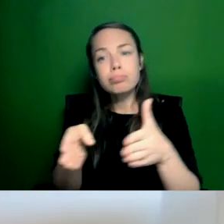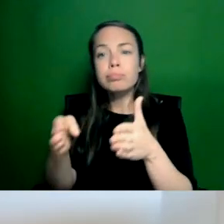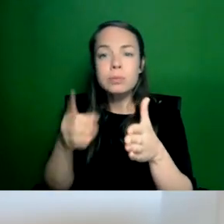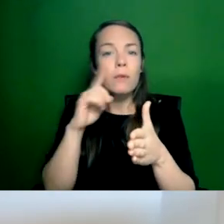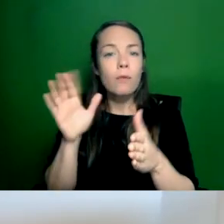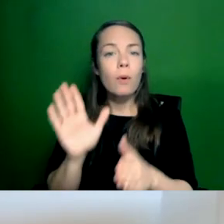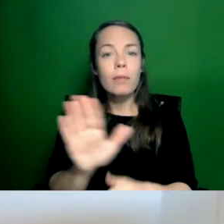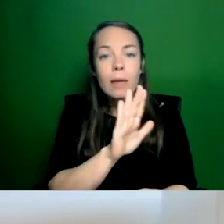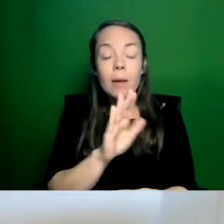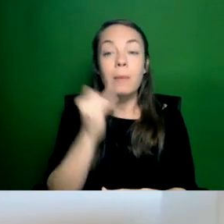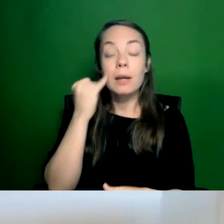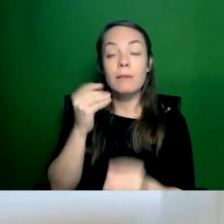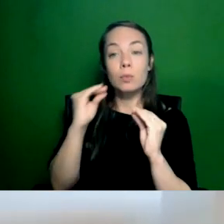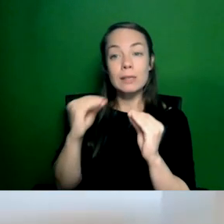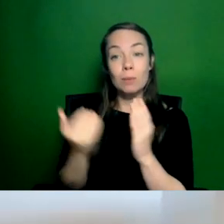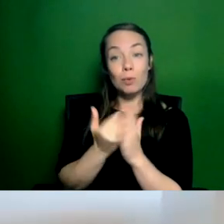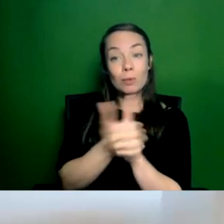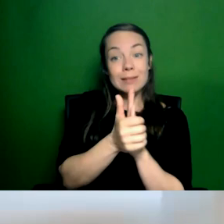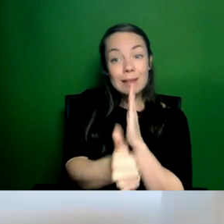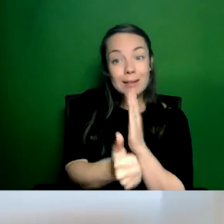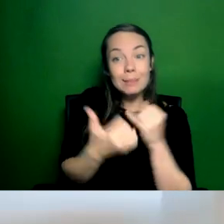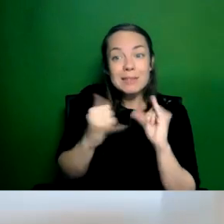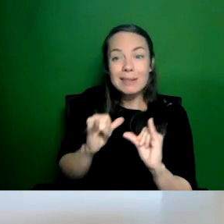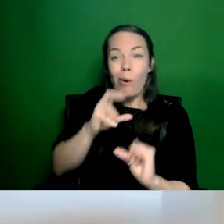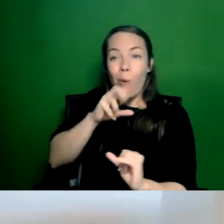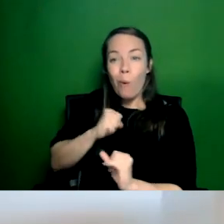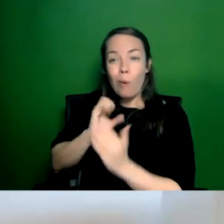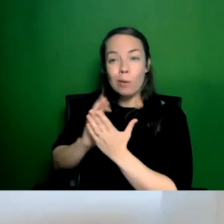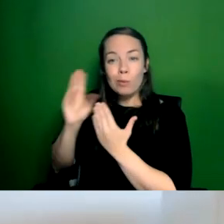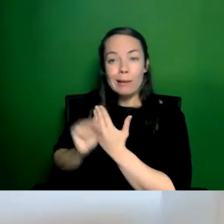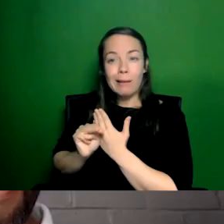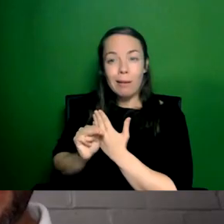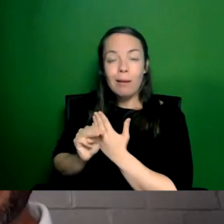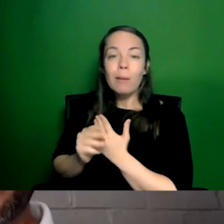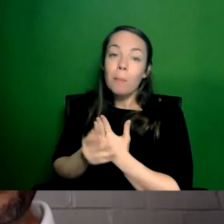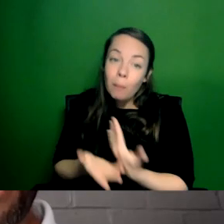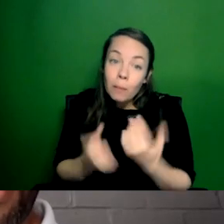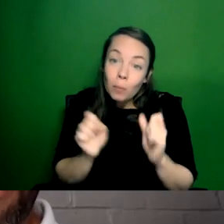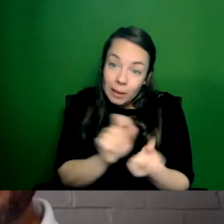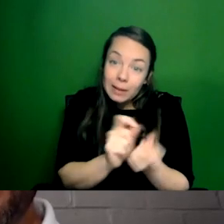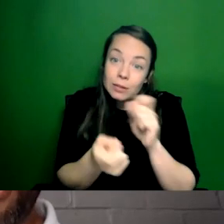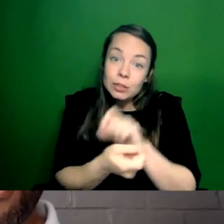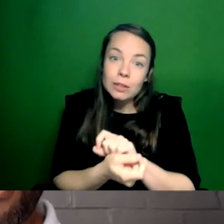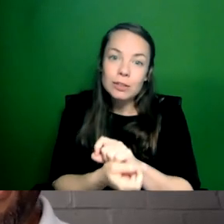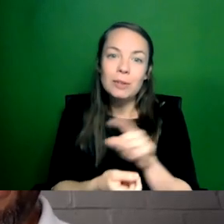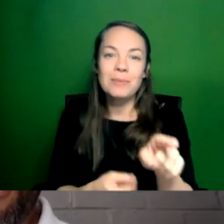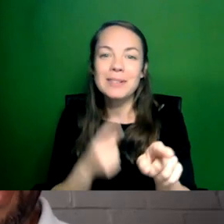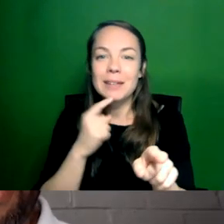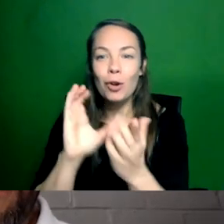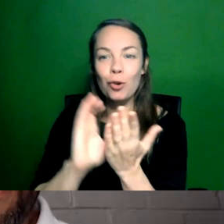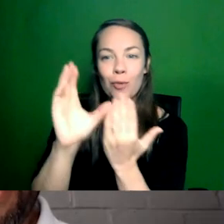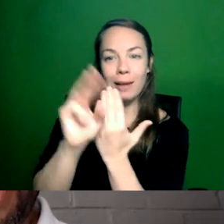of like, we're gonna teach them new skills, but it's still based in the previous framework, we will actually change nothing. Curriculum, let's talk